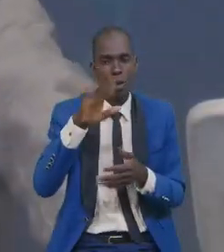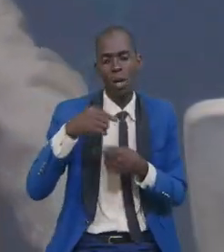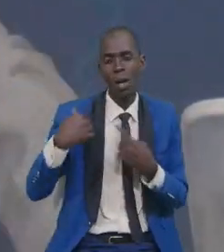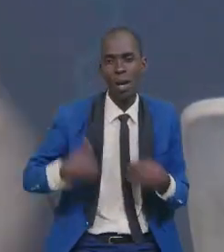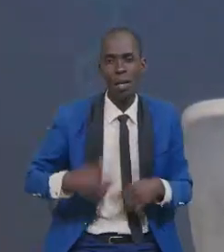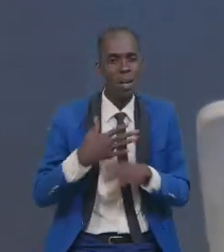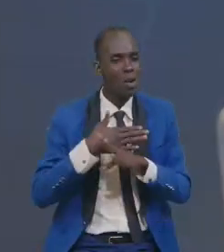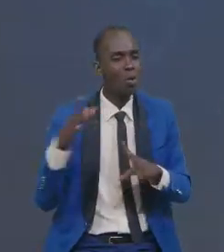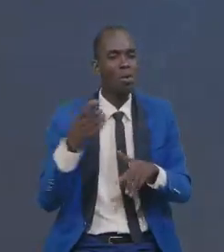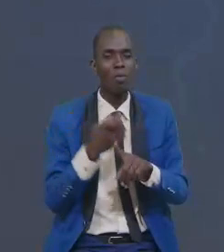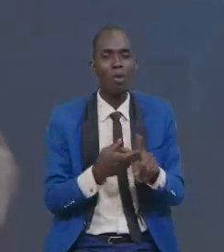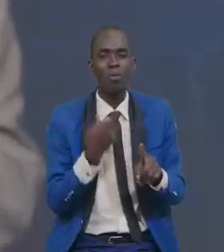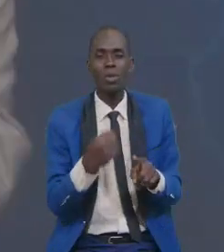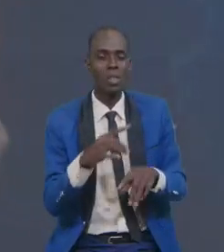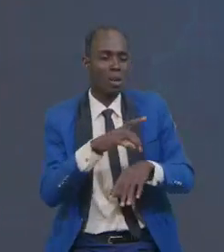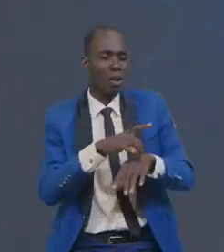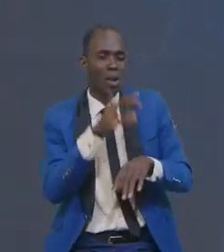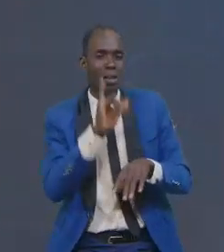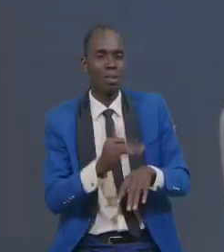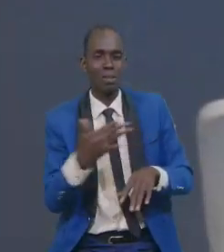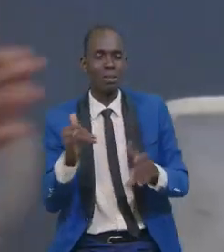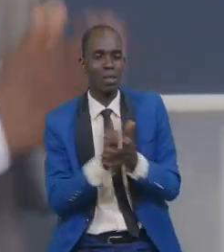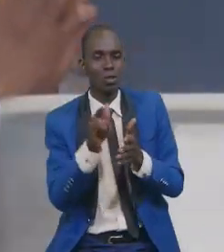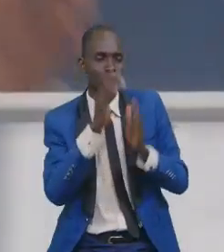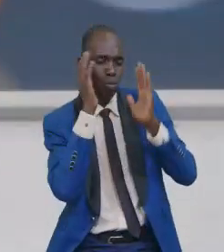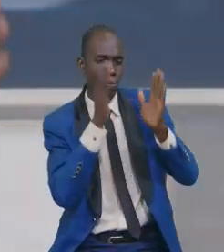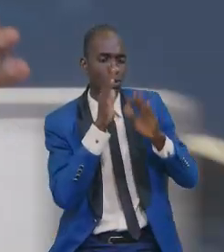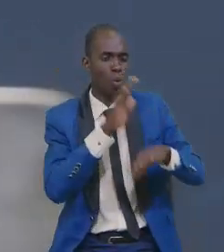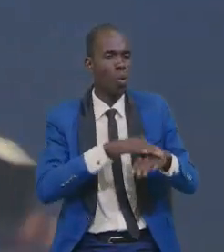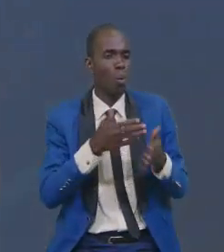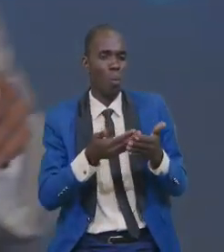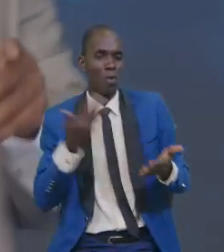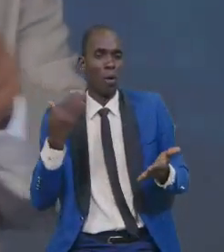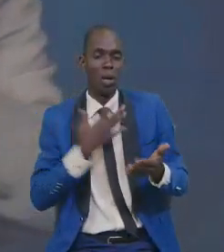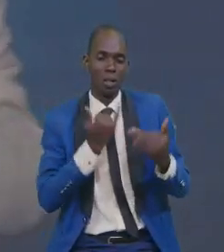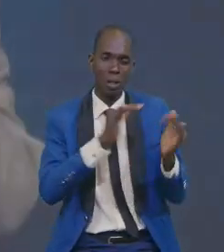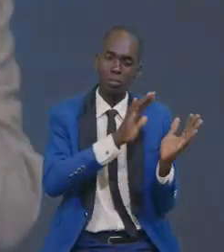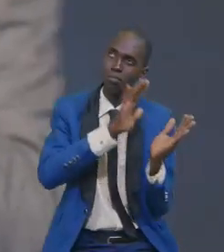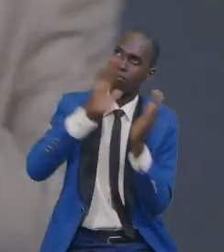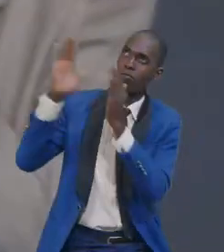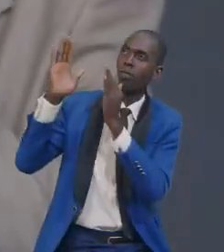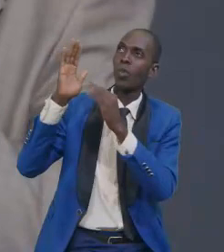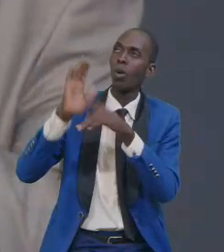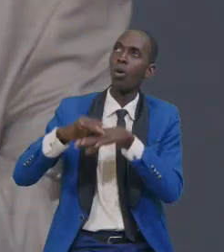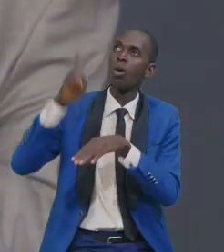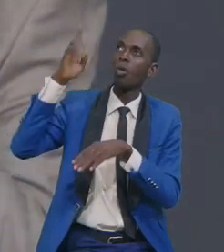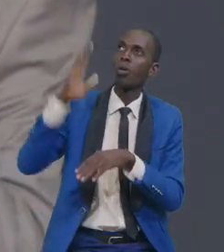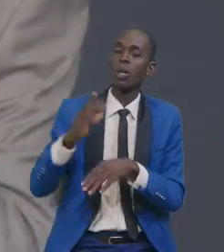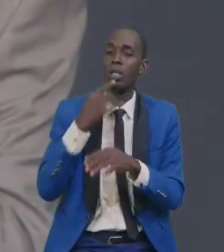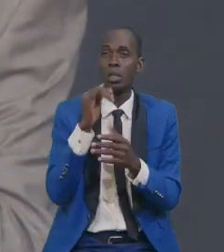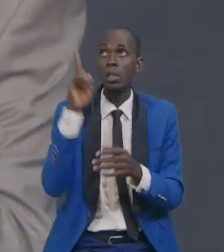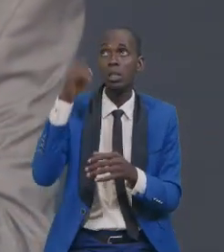and devotion. We have to remove our mind away from that and seek the Lord. And he says, and seek my